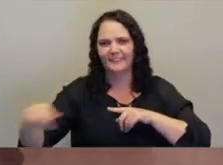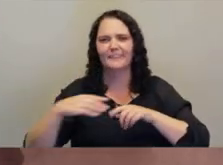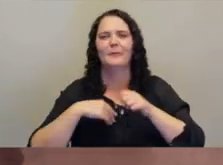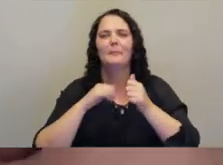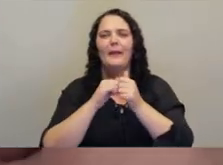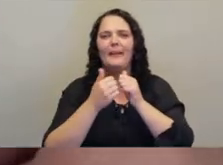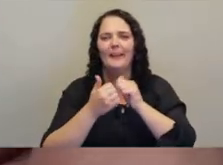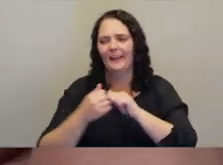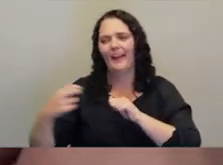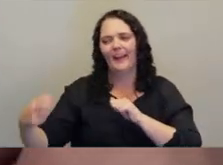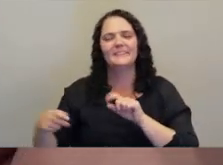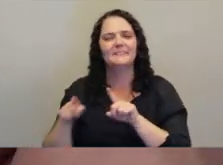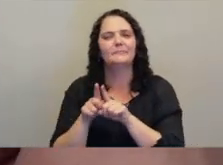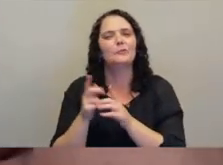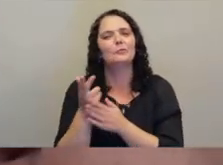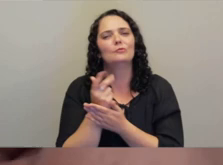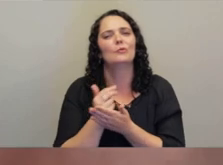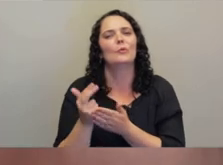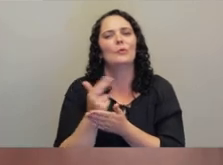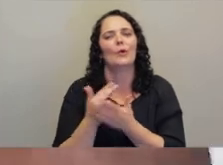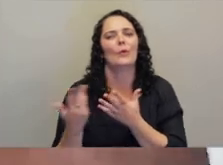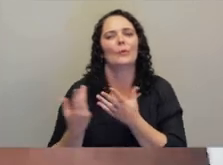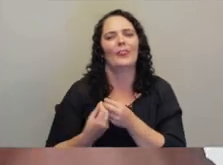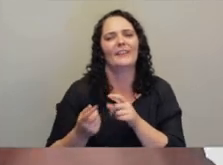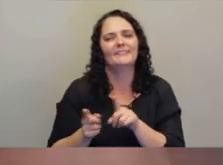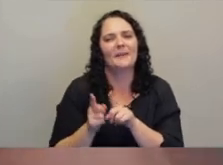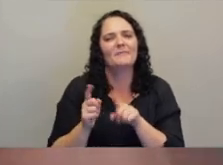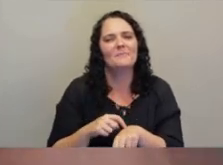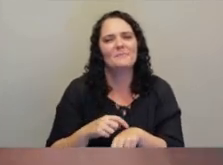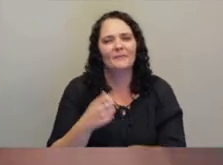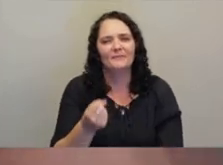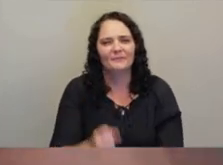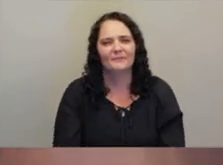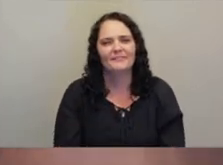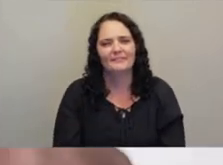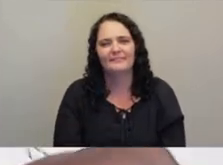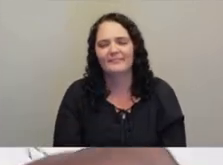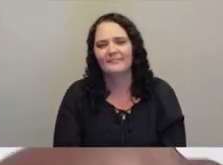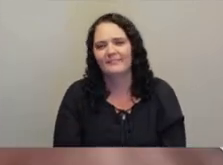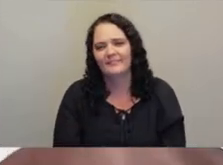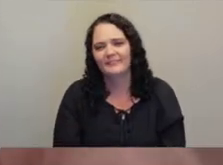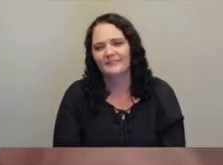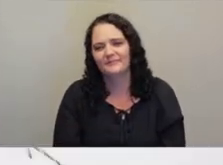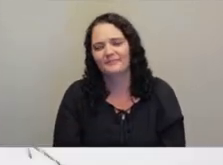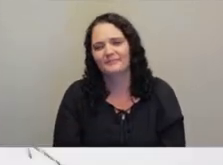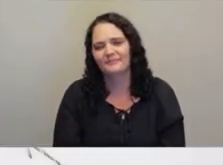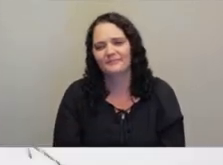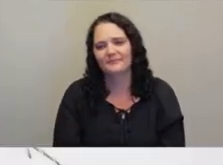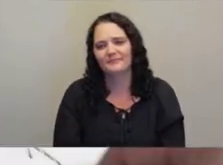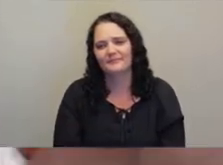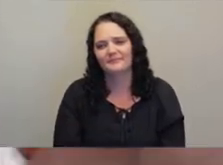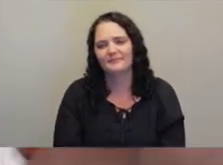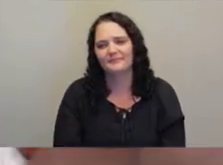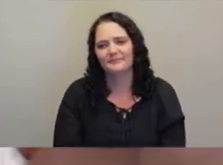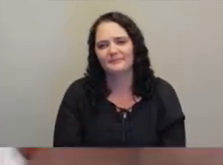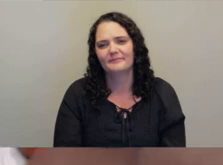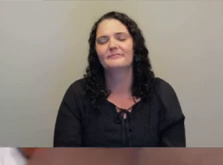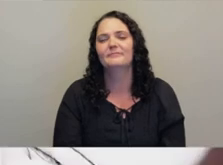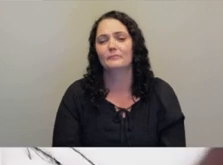well. And so they're going to be doing a little bit of drawing with us this morning. All right, laying out Venus